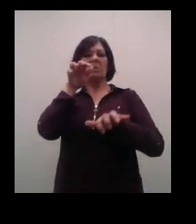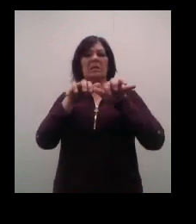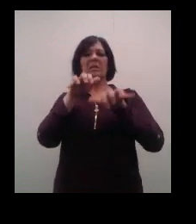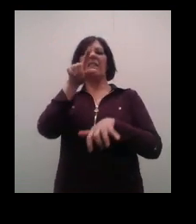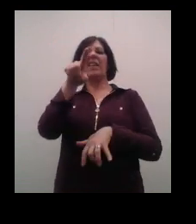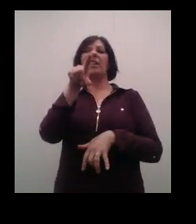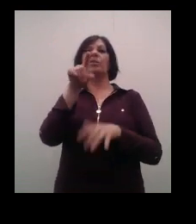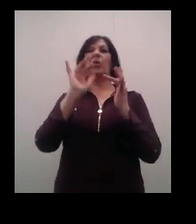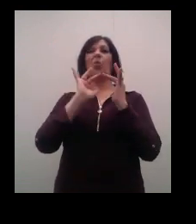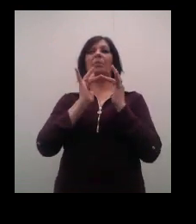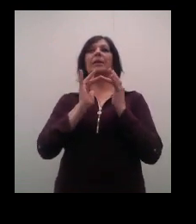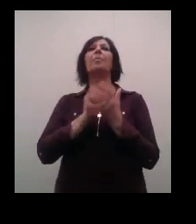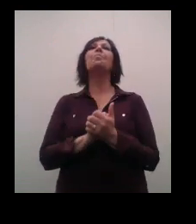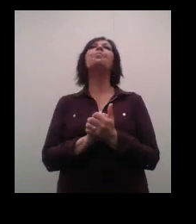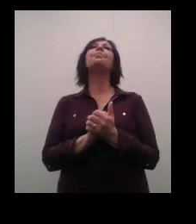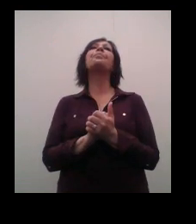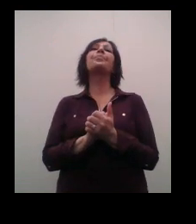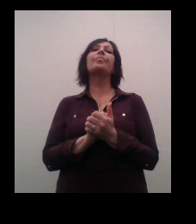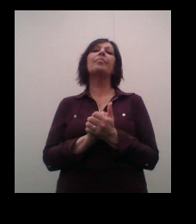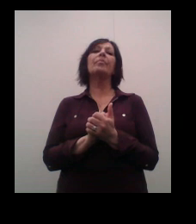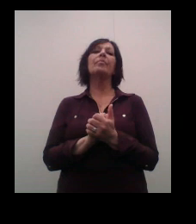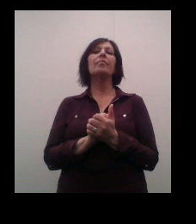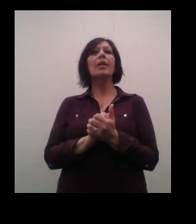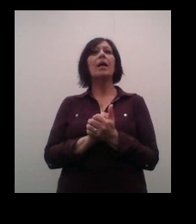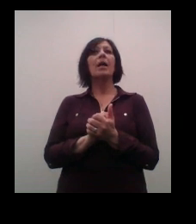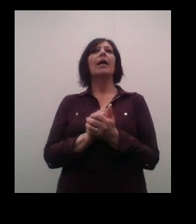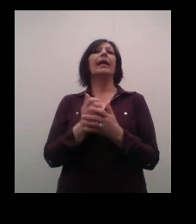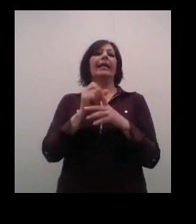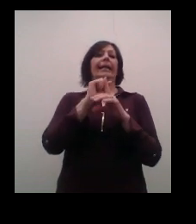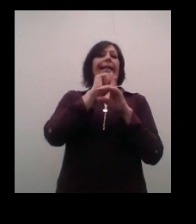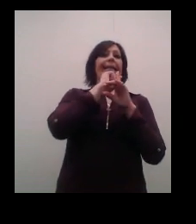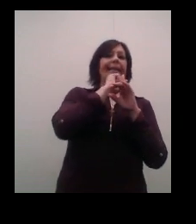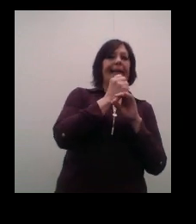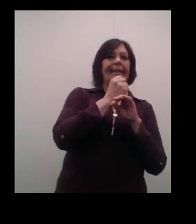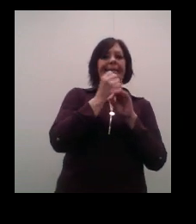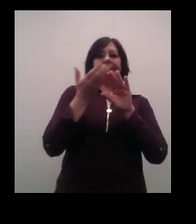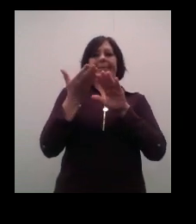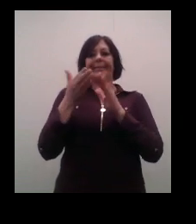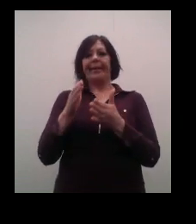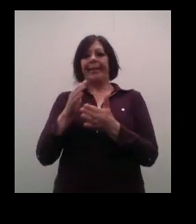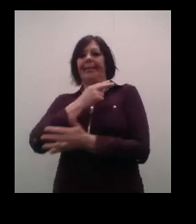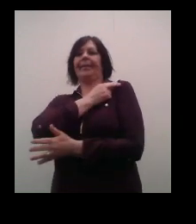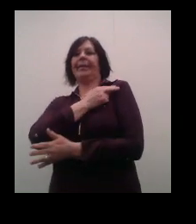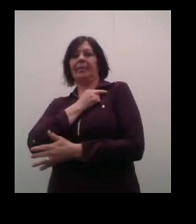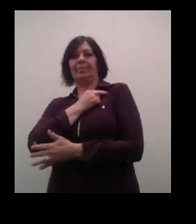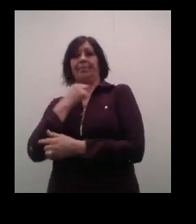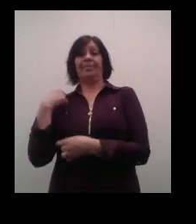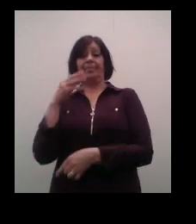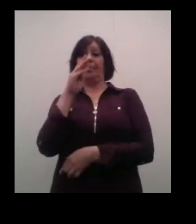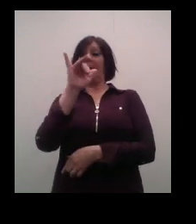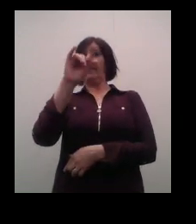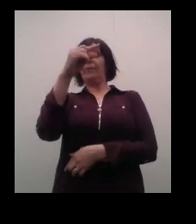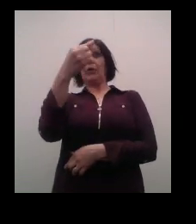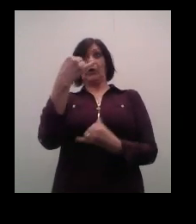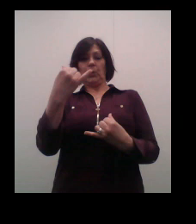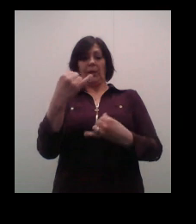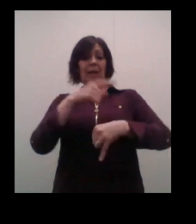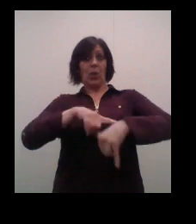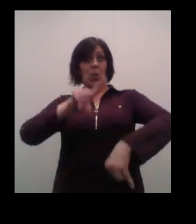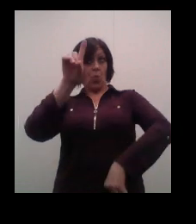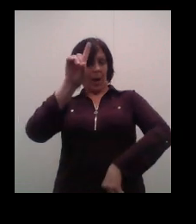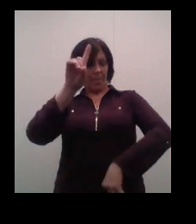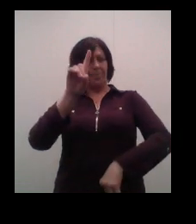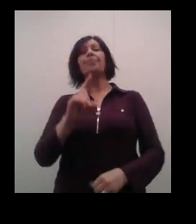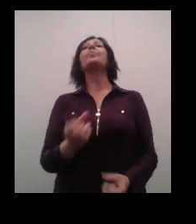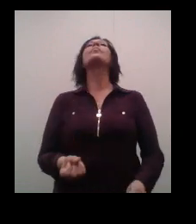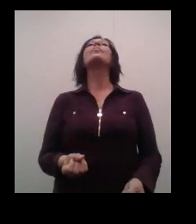that address. The cases, deaths, and hospitalizations as of May 1st today at 1 p.m., there